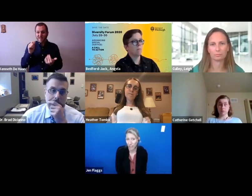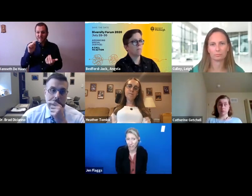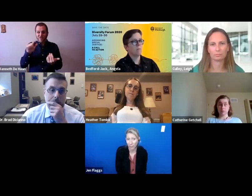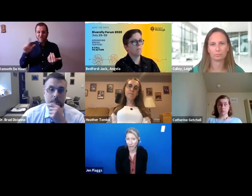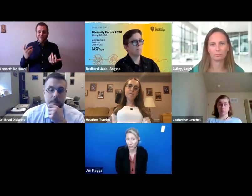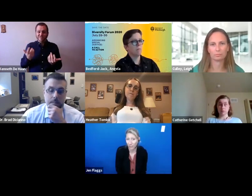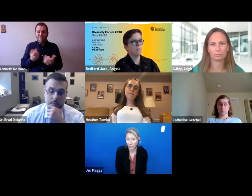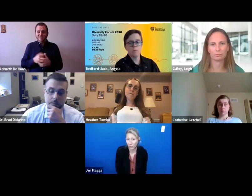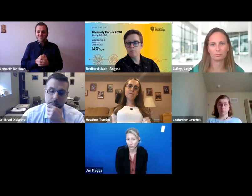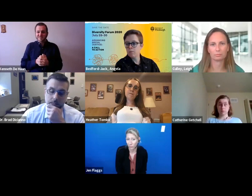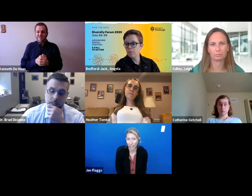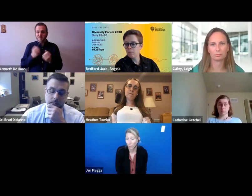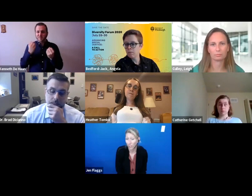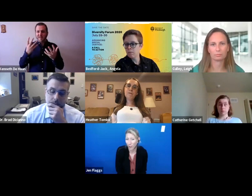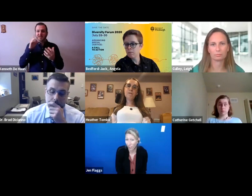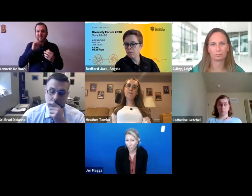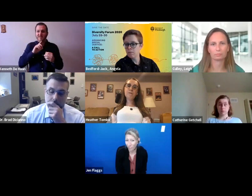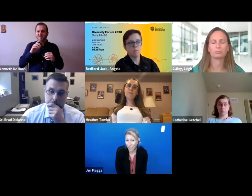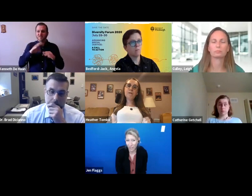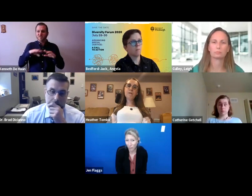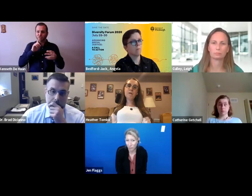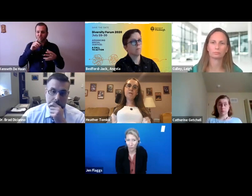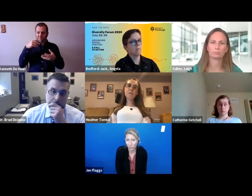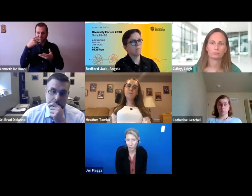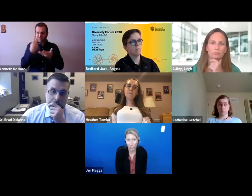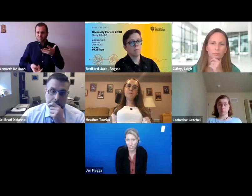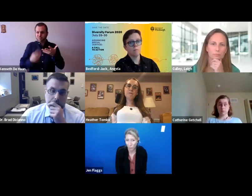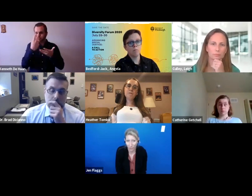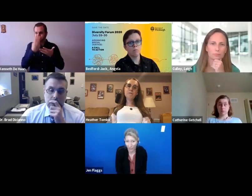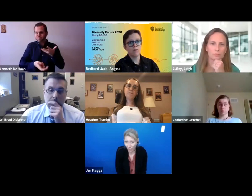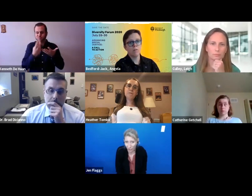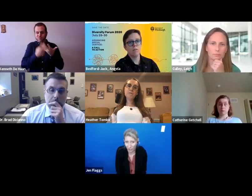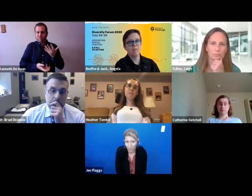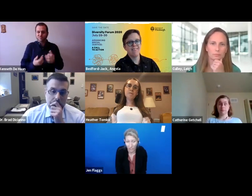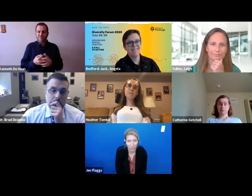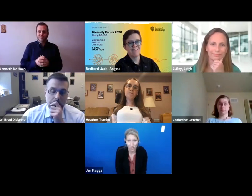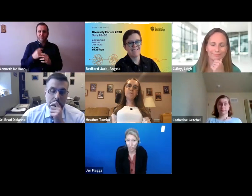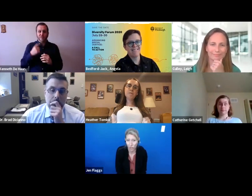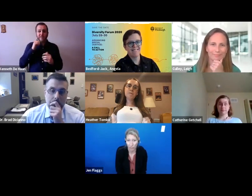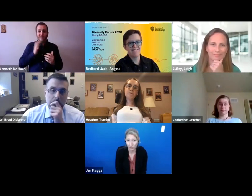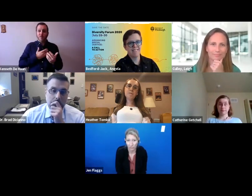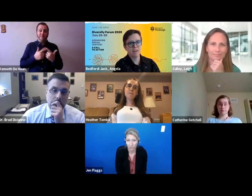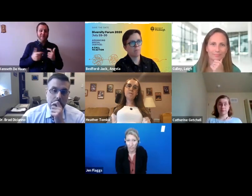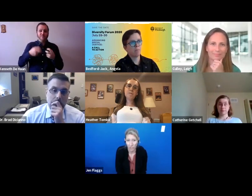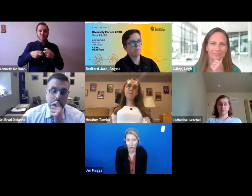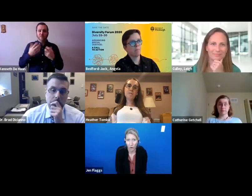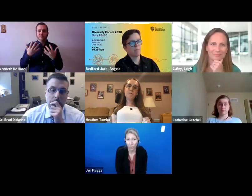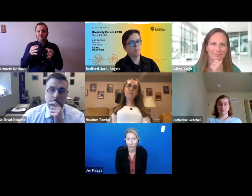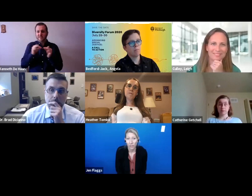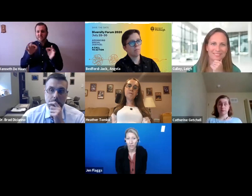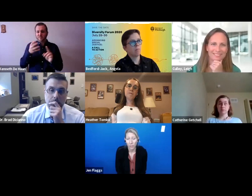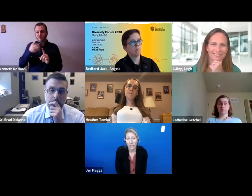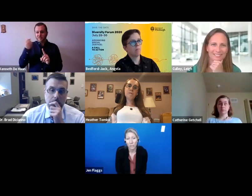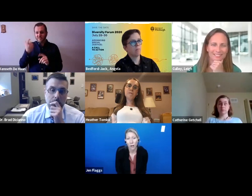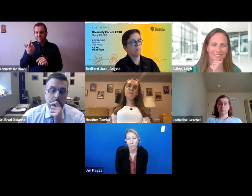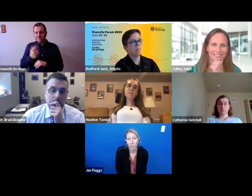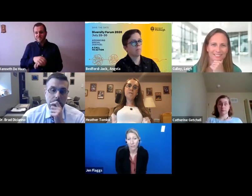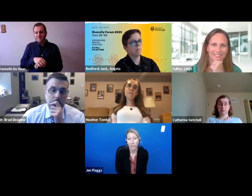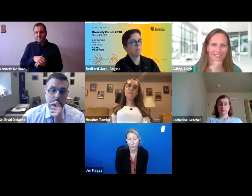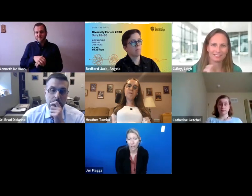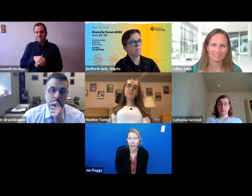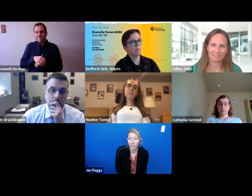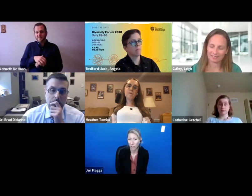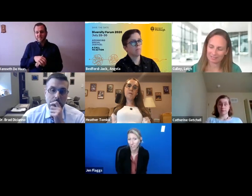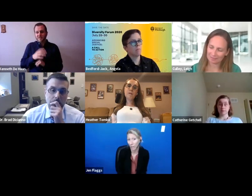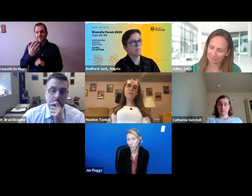mentioned, I don't think we have one at all. It's not one with holes. There just isn't one there. Kids are just dropping. So the biggest problem I